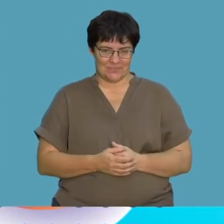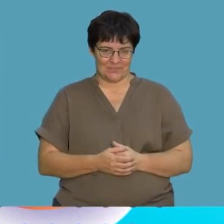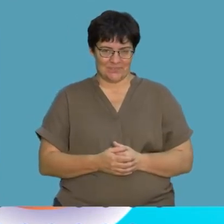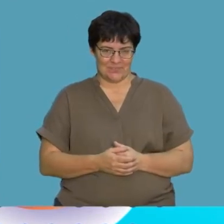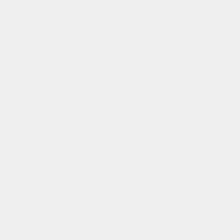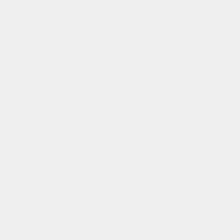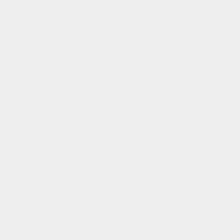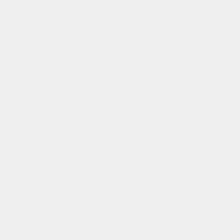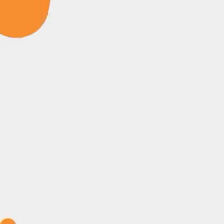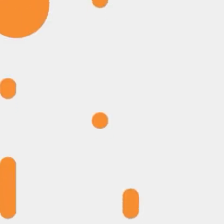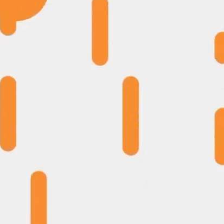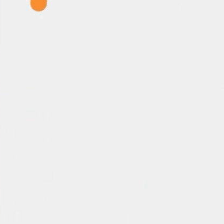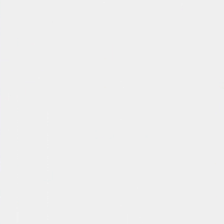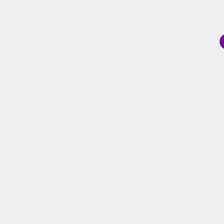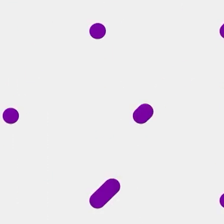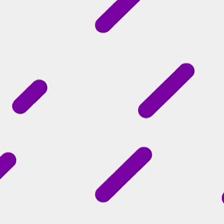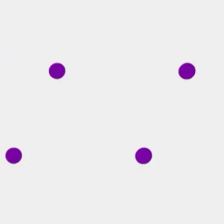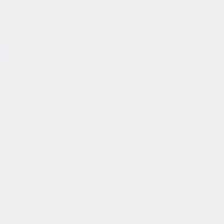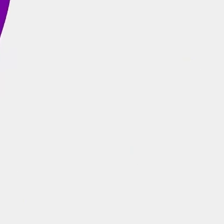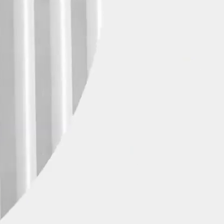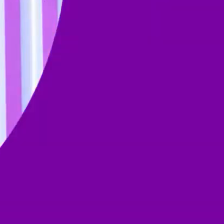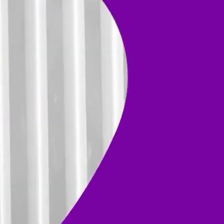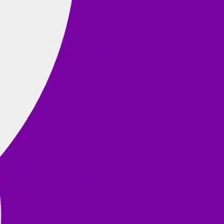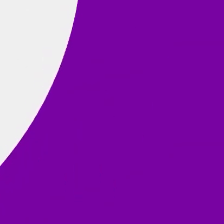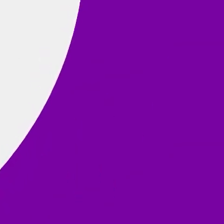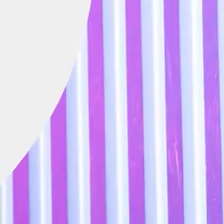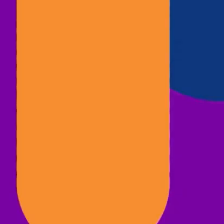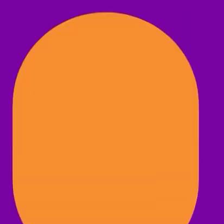for now.